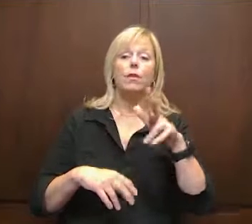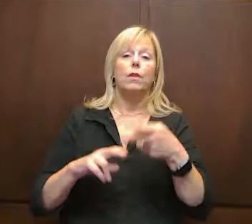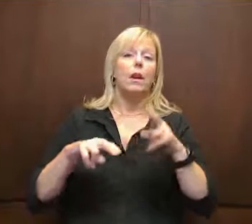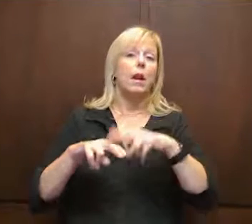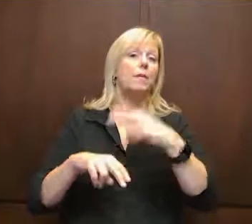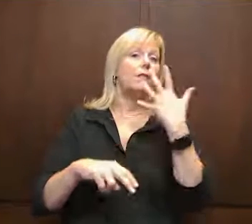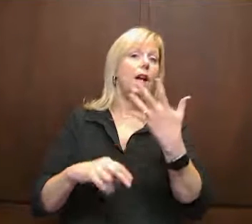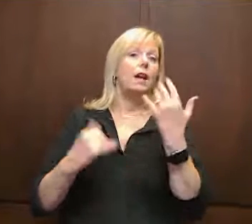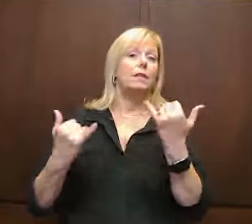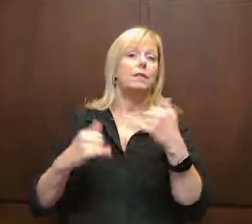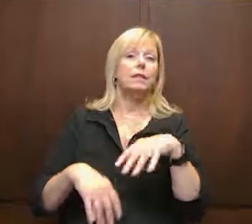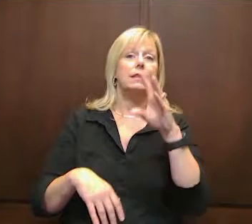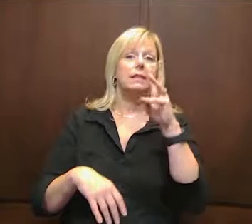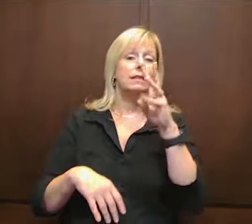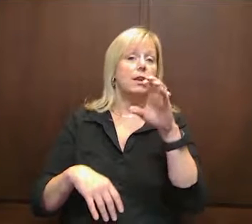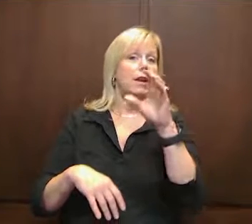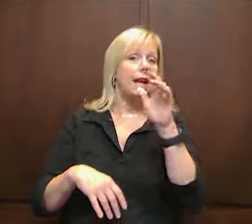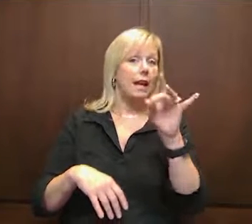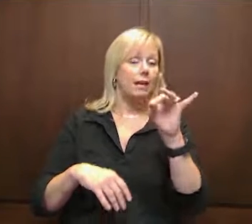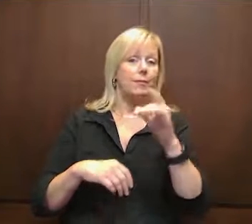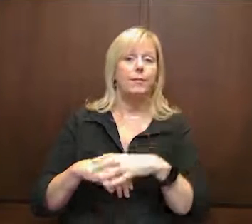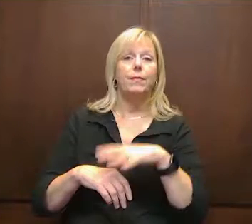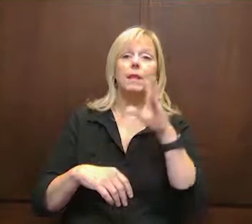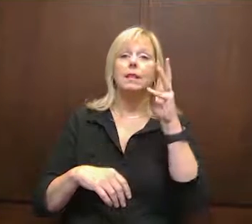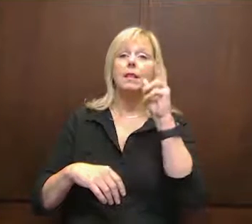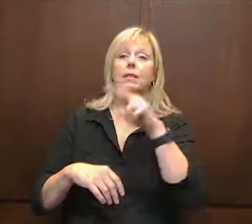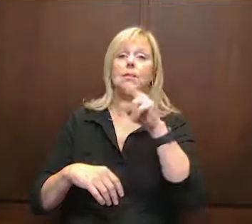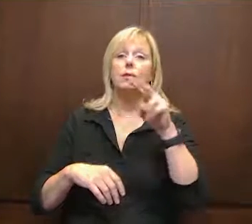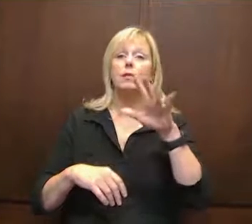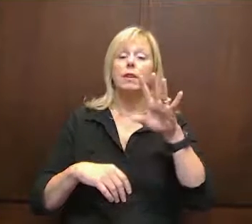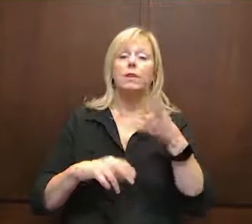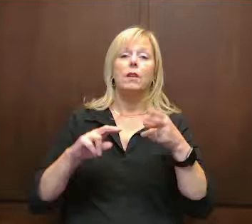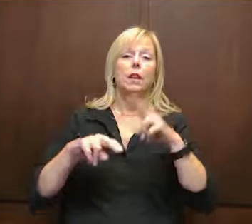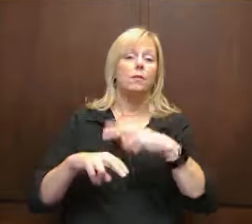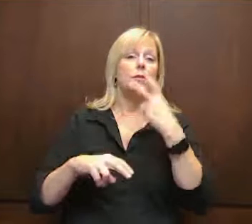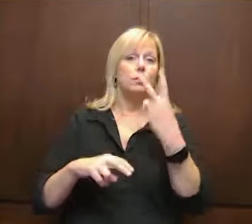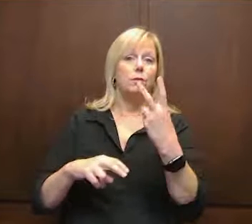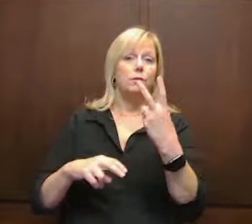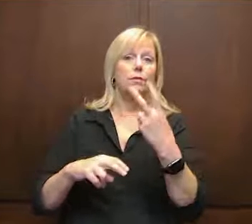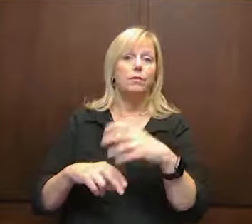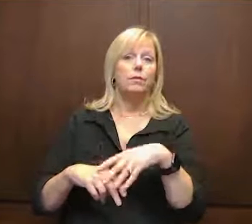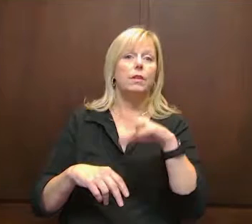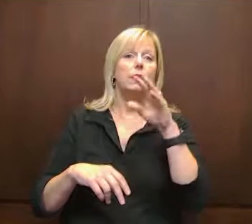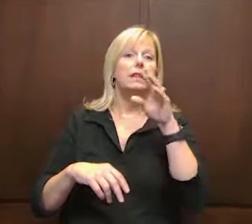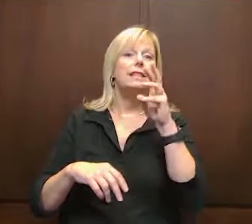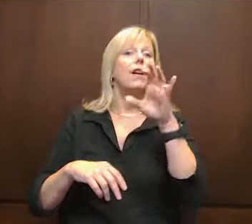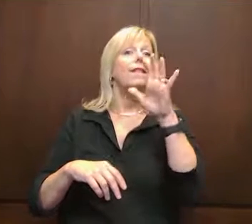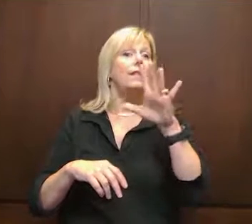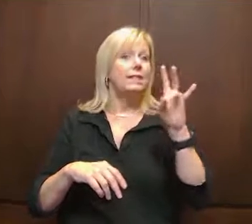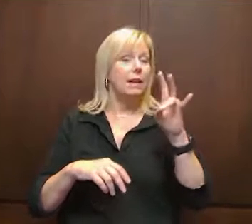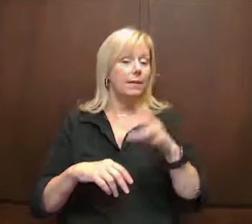up 5 to 608. 62254 up 2 to 657.